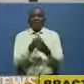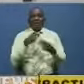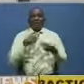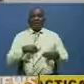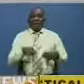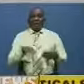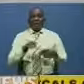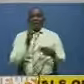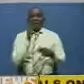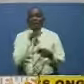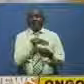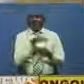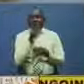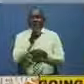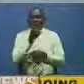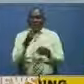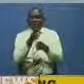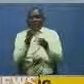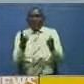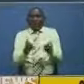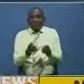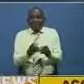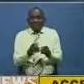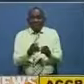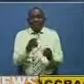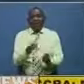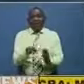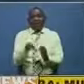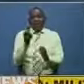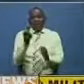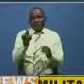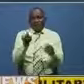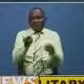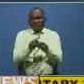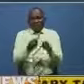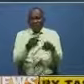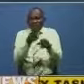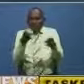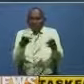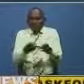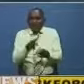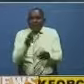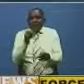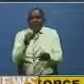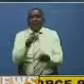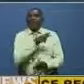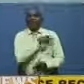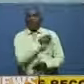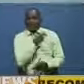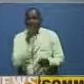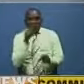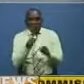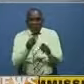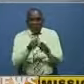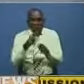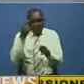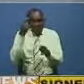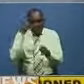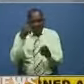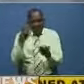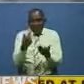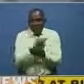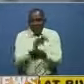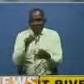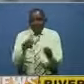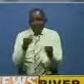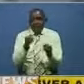For instance, 88 districts were identified as lacking hospitals. And again, it was picked out that the country